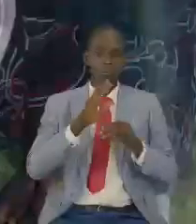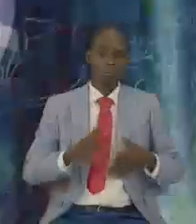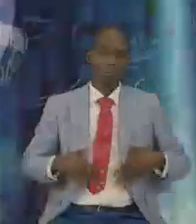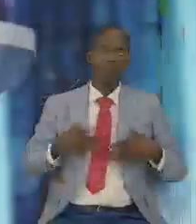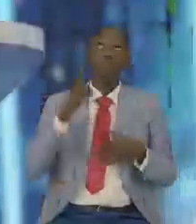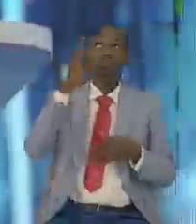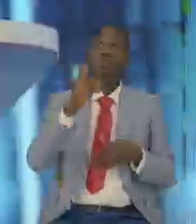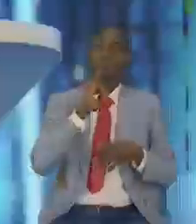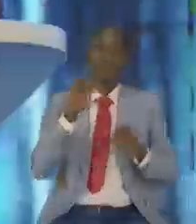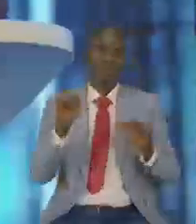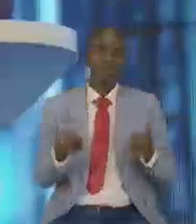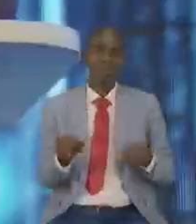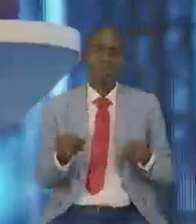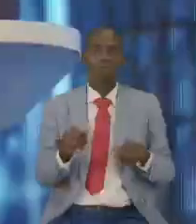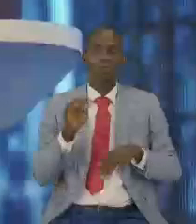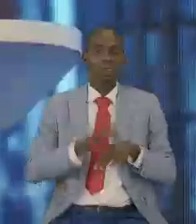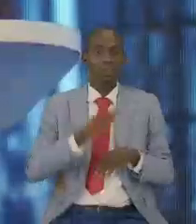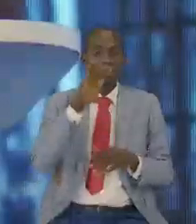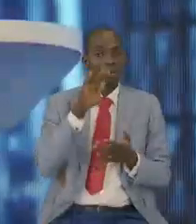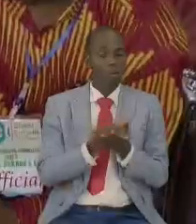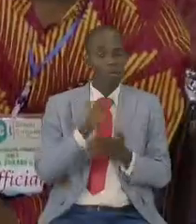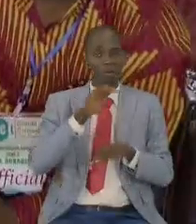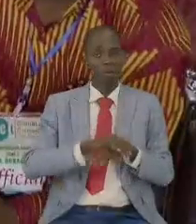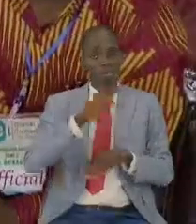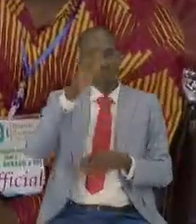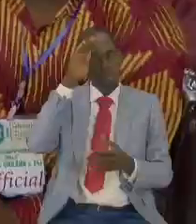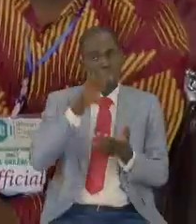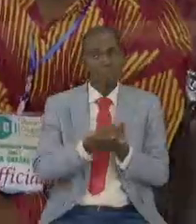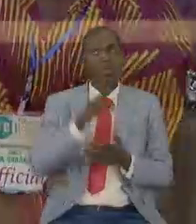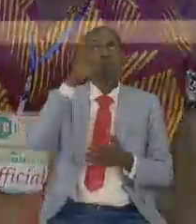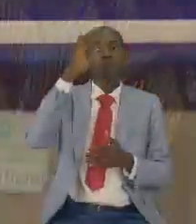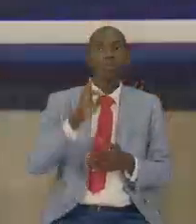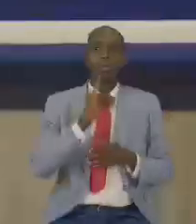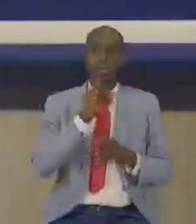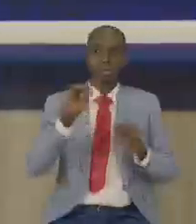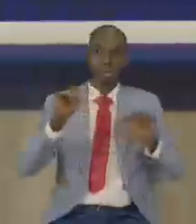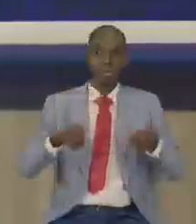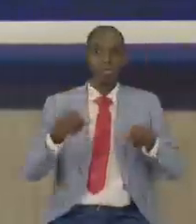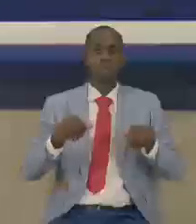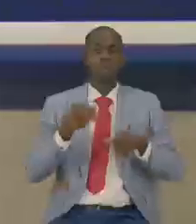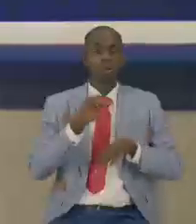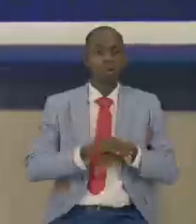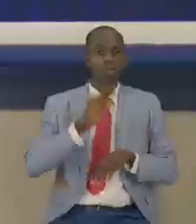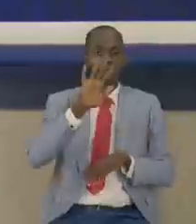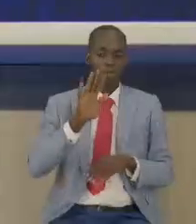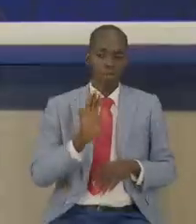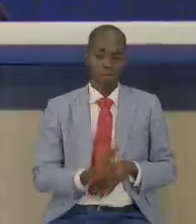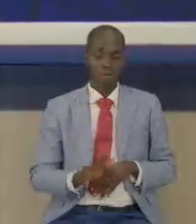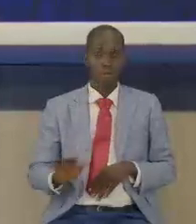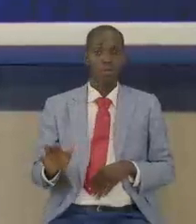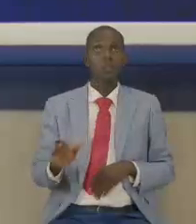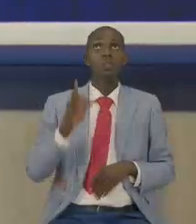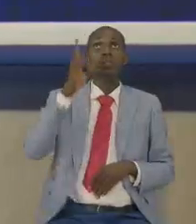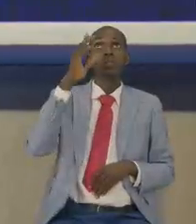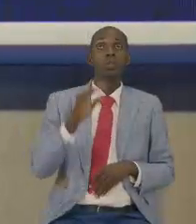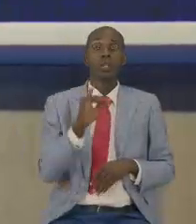your husband, God is able. On your children, God is able to